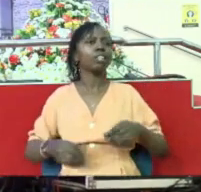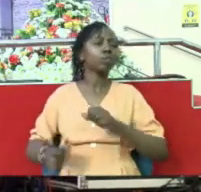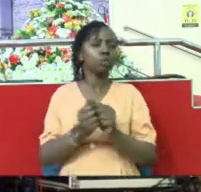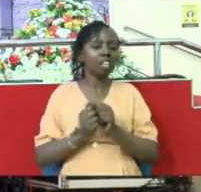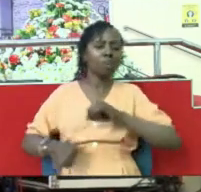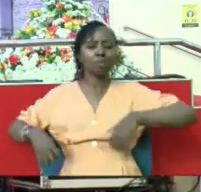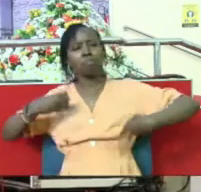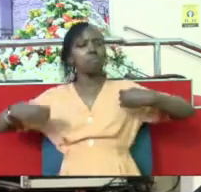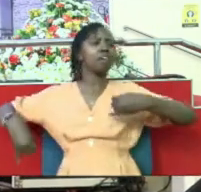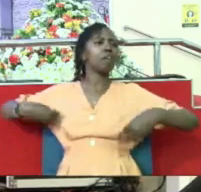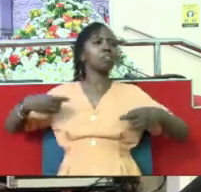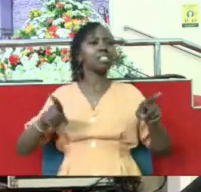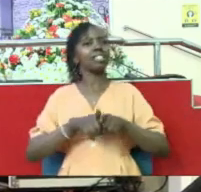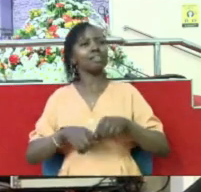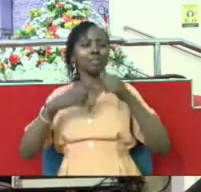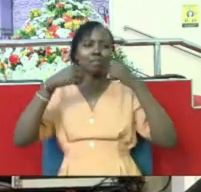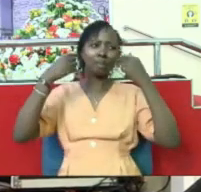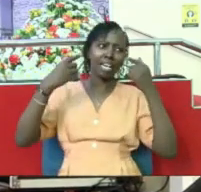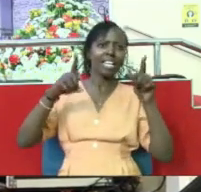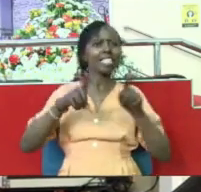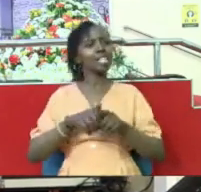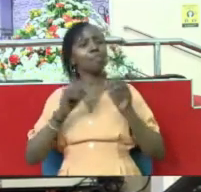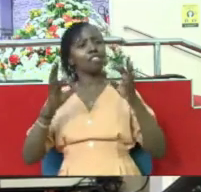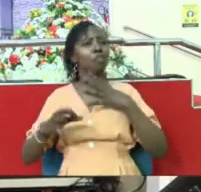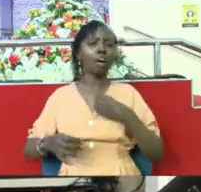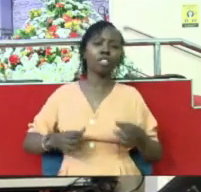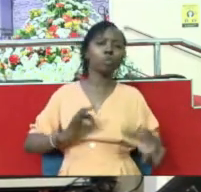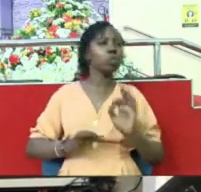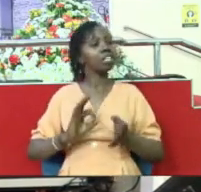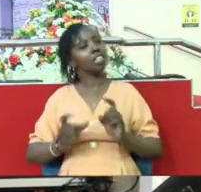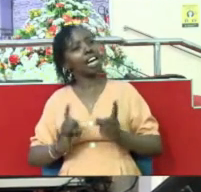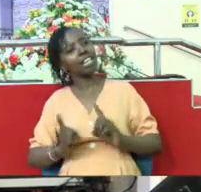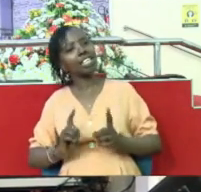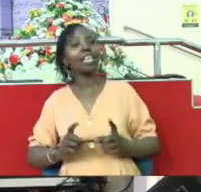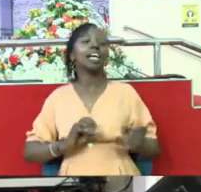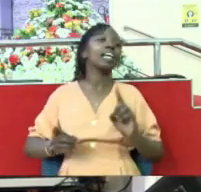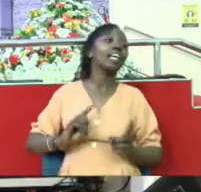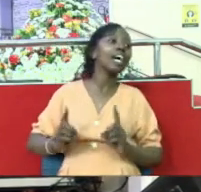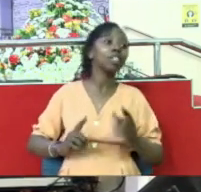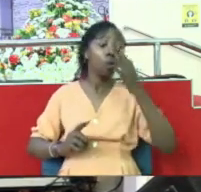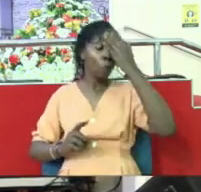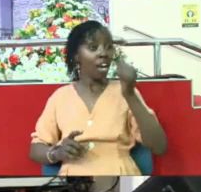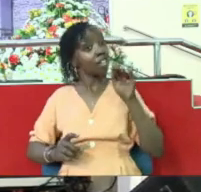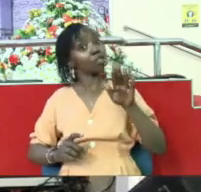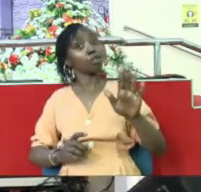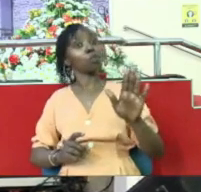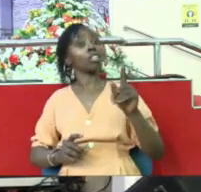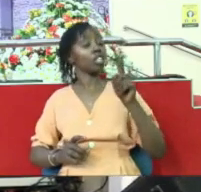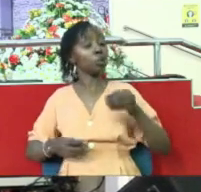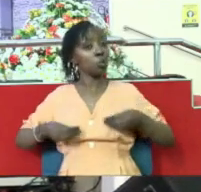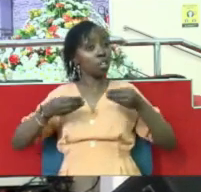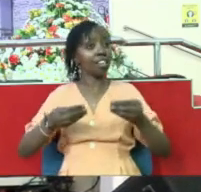You go smile. Na hata ukiweza kucheza unaimba. And you dance if you want to dance. Alafu unaitoa vizuri. And then you put it there. Hata utasumbua watu